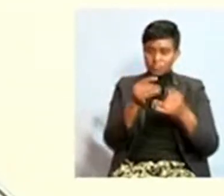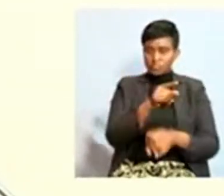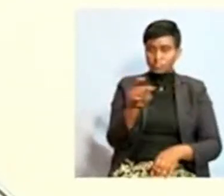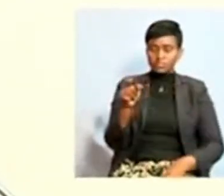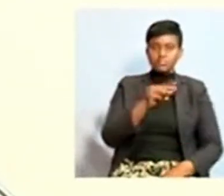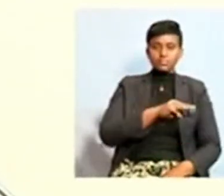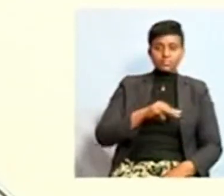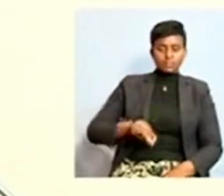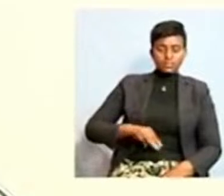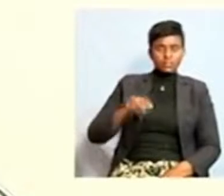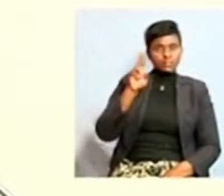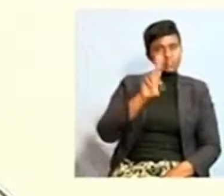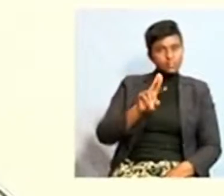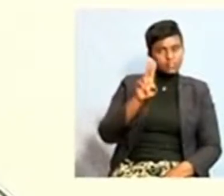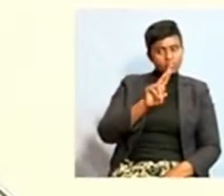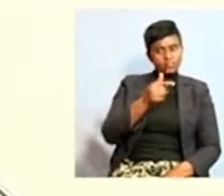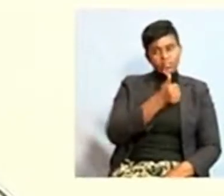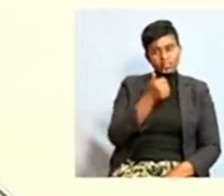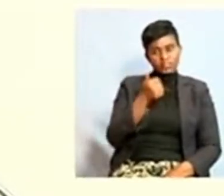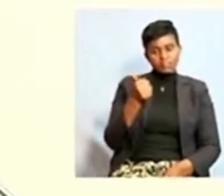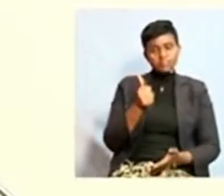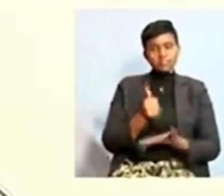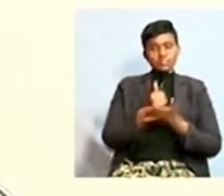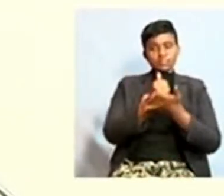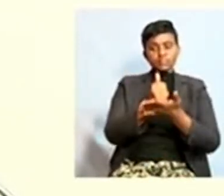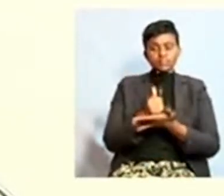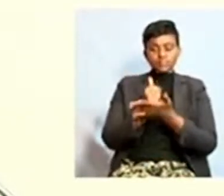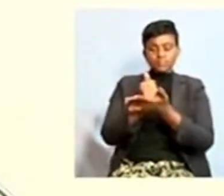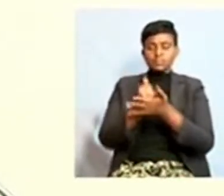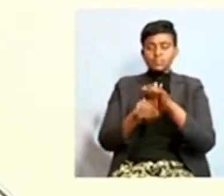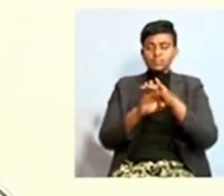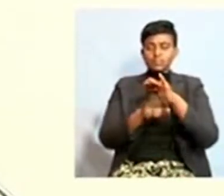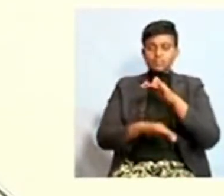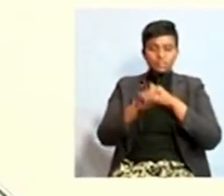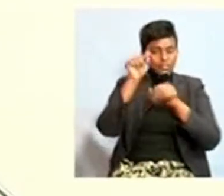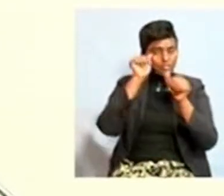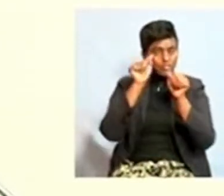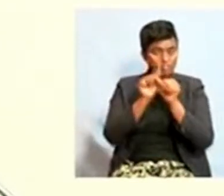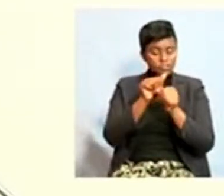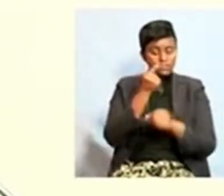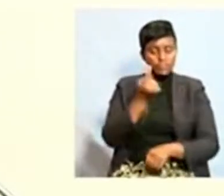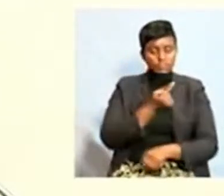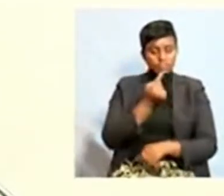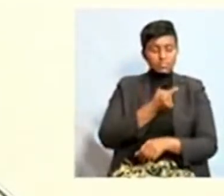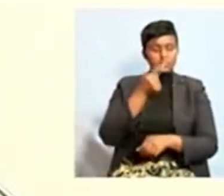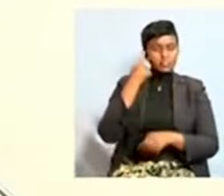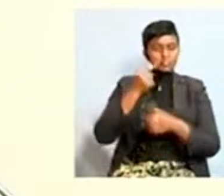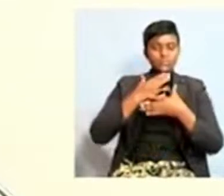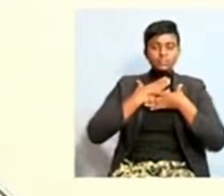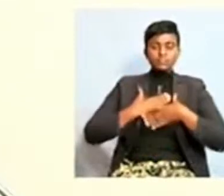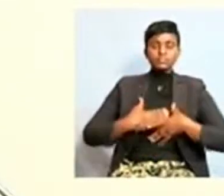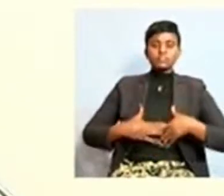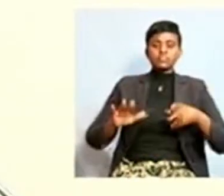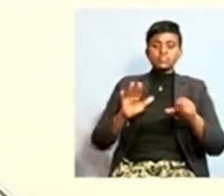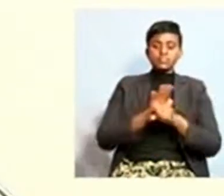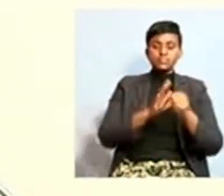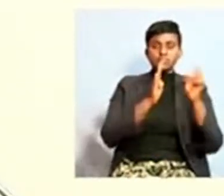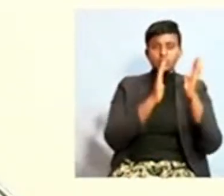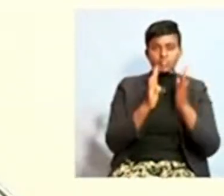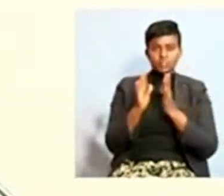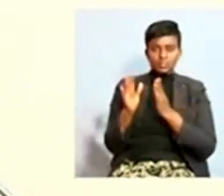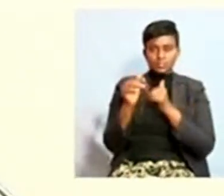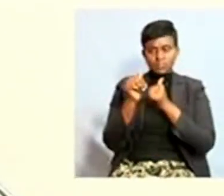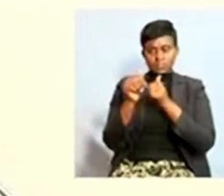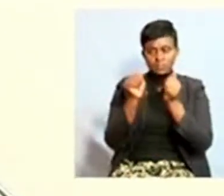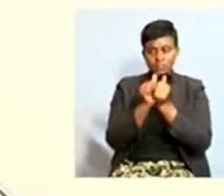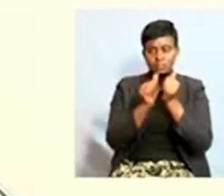must use any assistance provided under the agreement only for peaceful purposes in accordance with